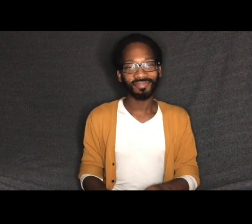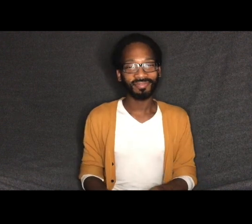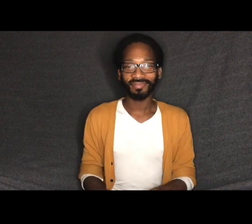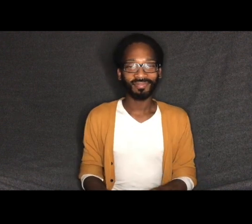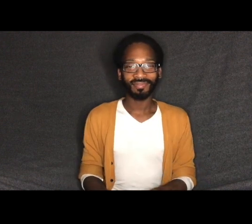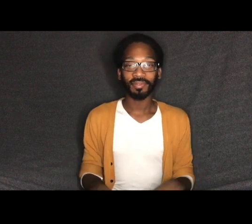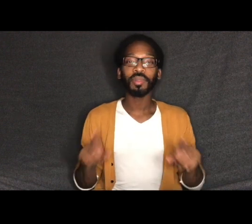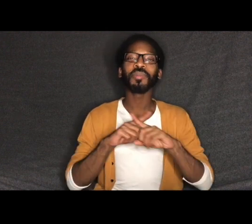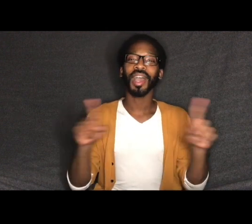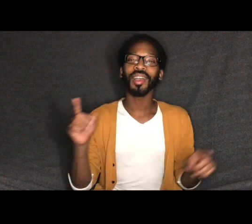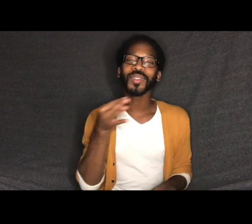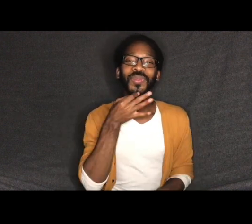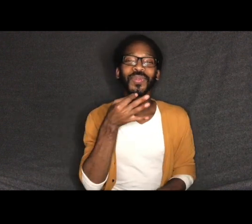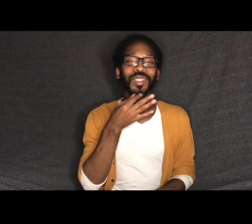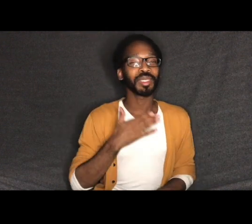coolest,